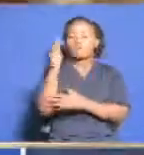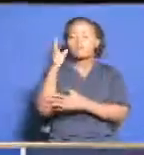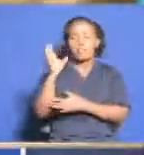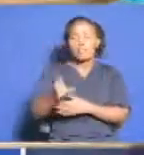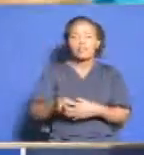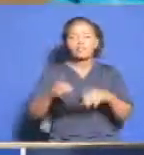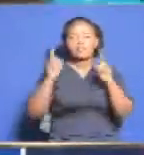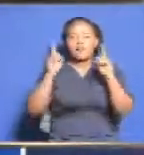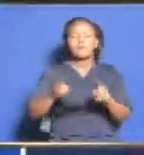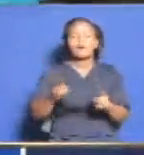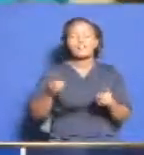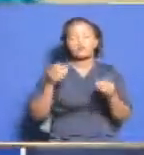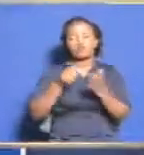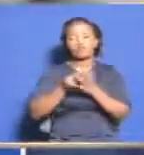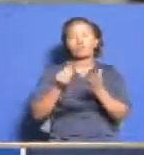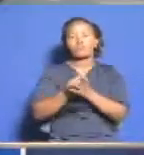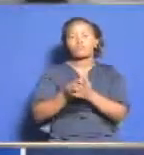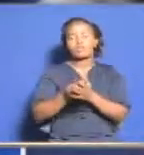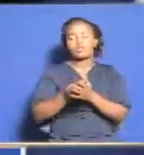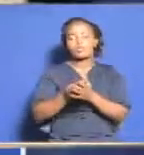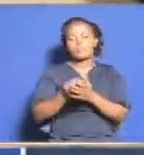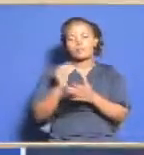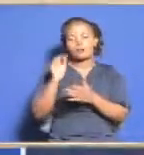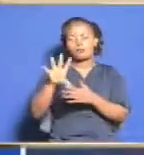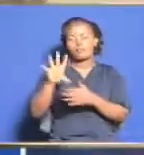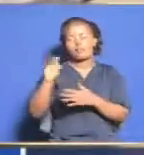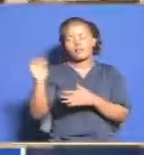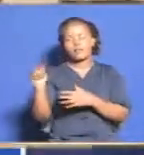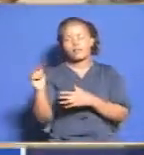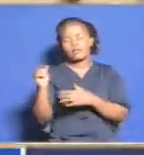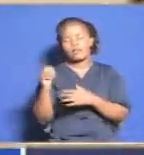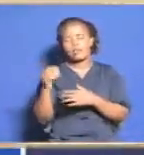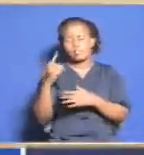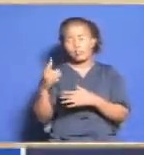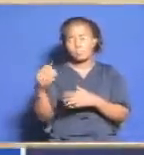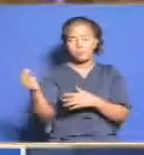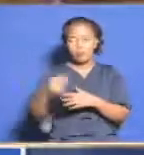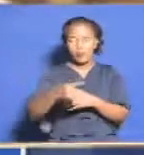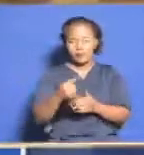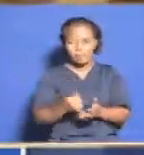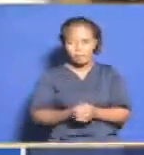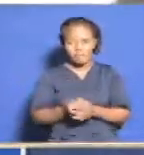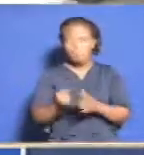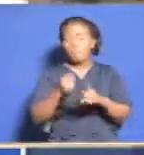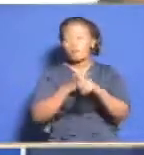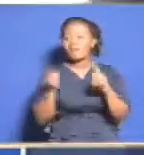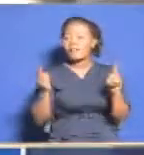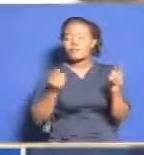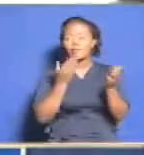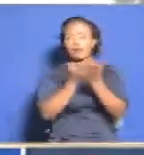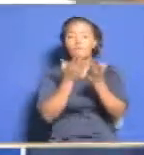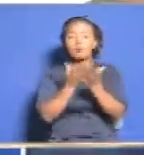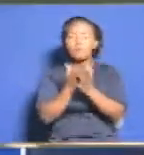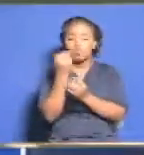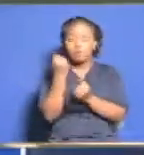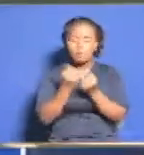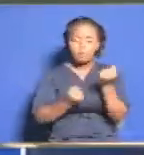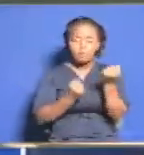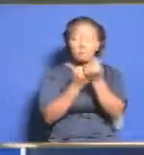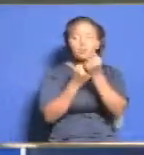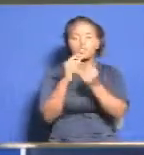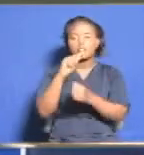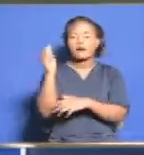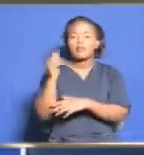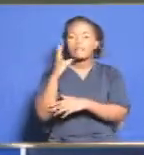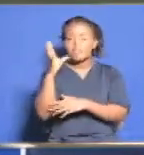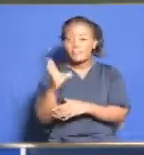shillings every month for outpatient and inpatient services. Although the proposals have been backed by Kenyans,